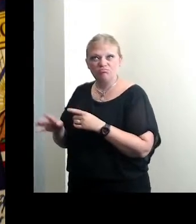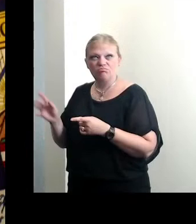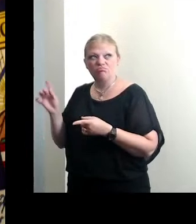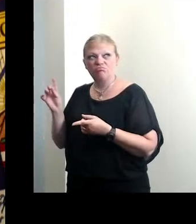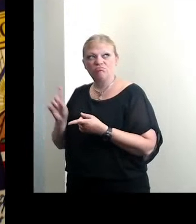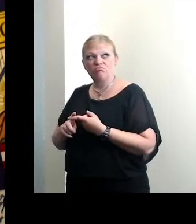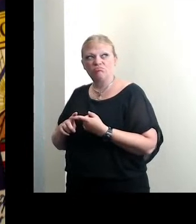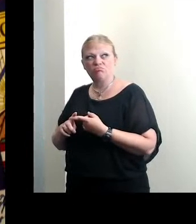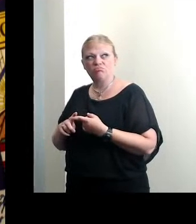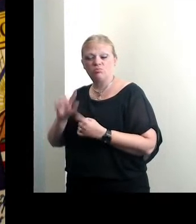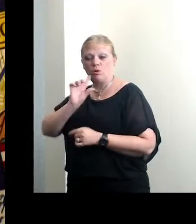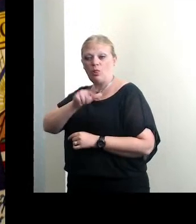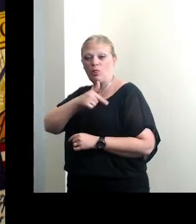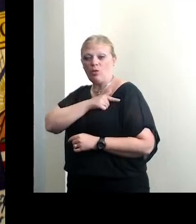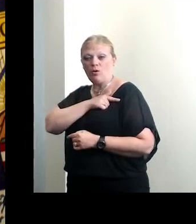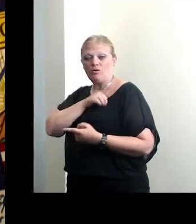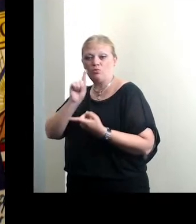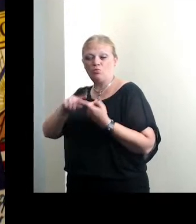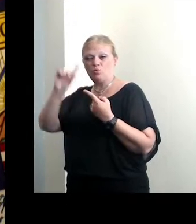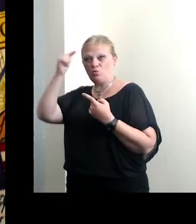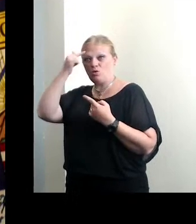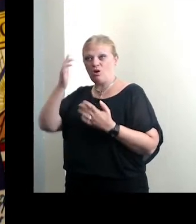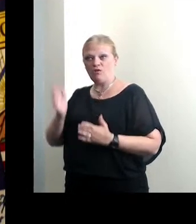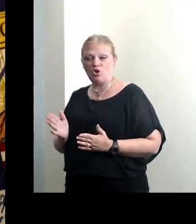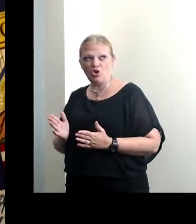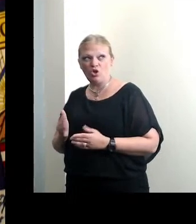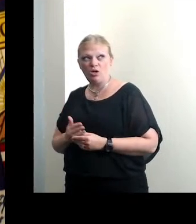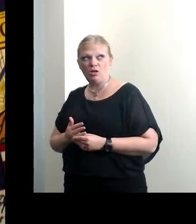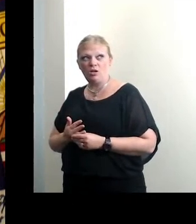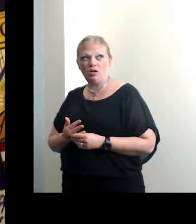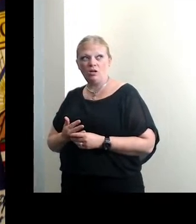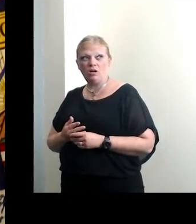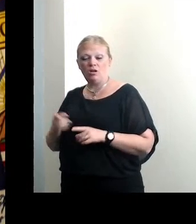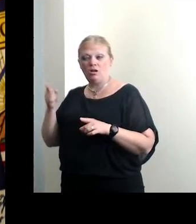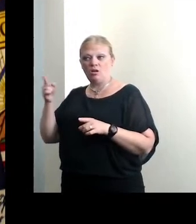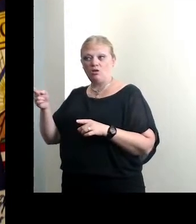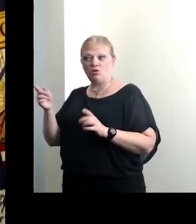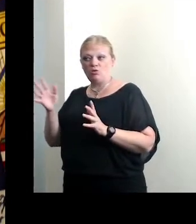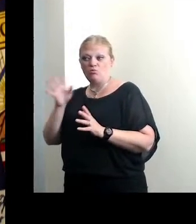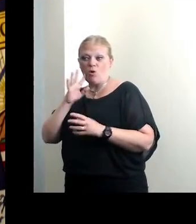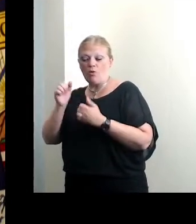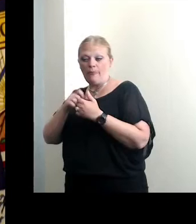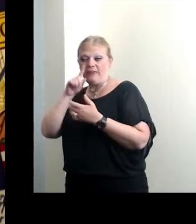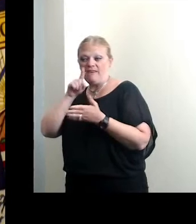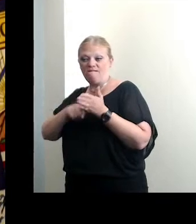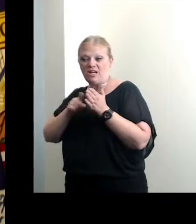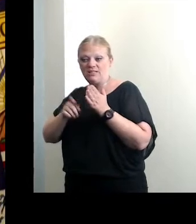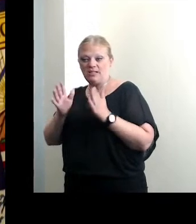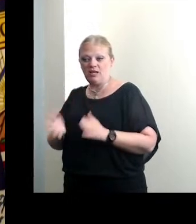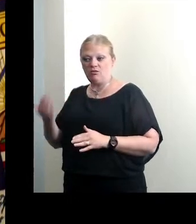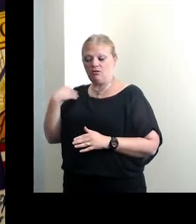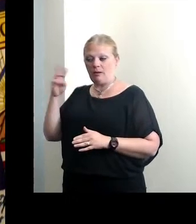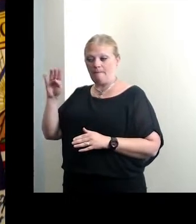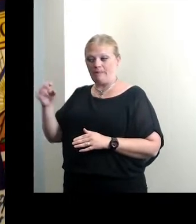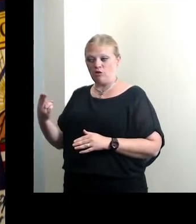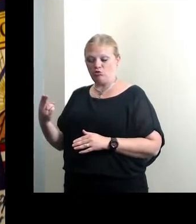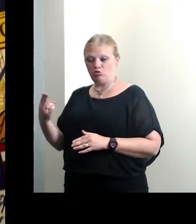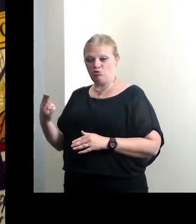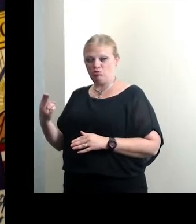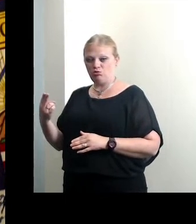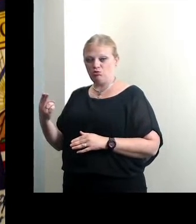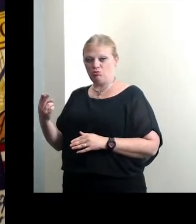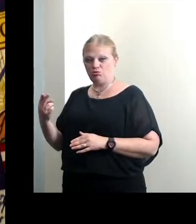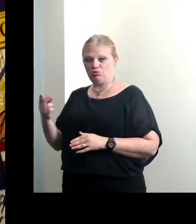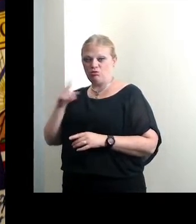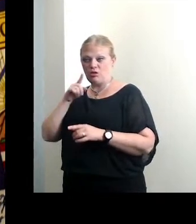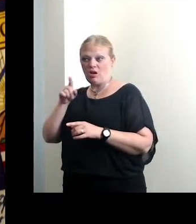to loyalty to the government, to the governor, excuse me. You spoke with investigators in late March. Are you County